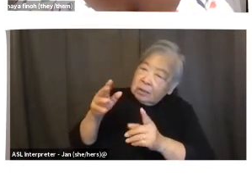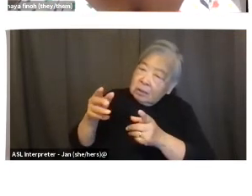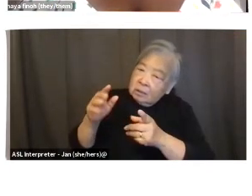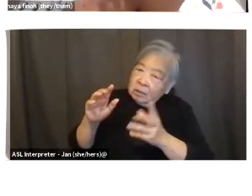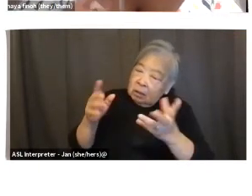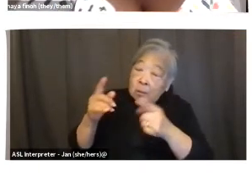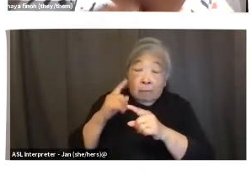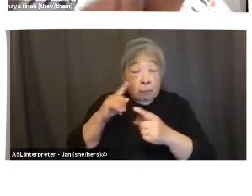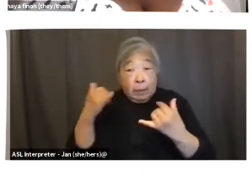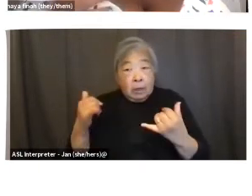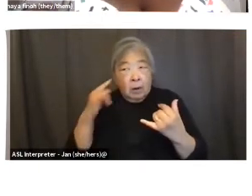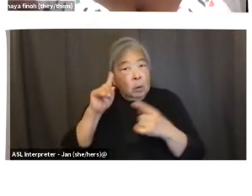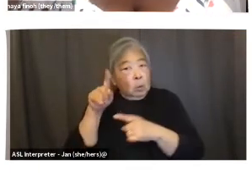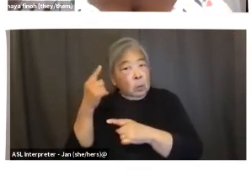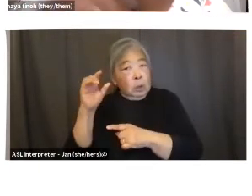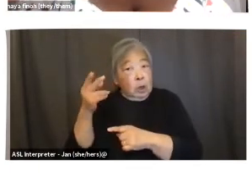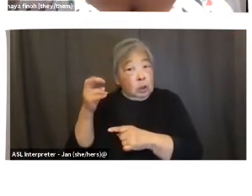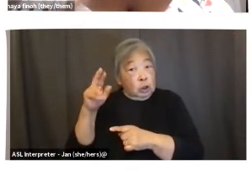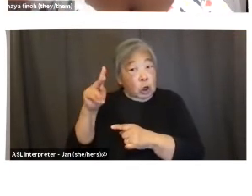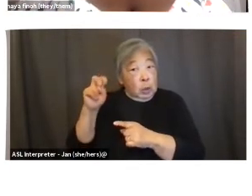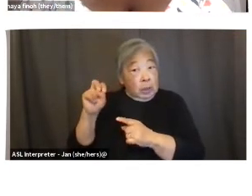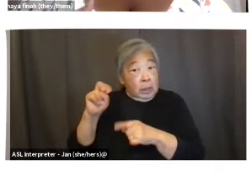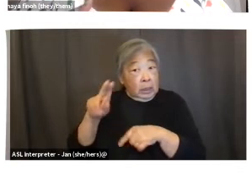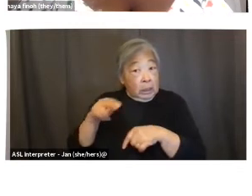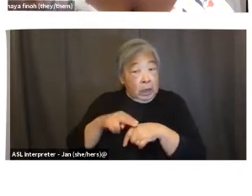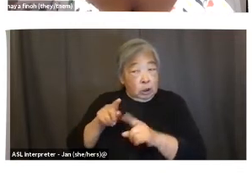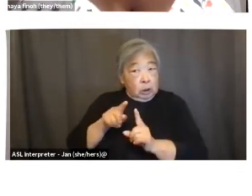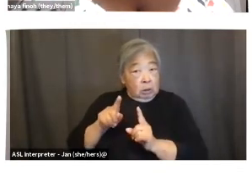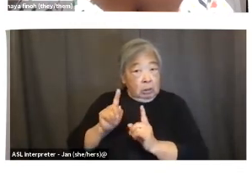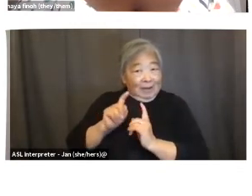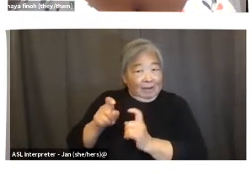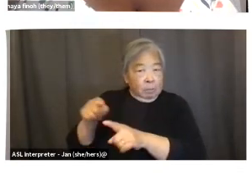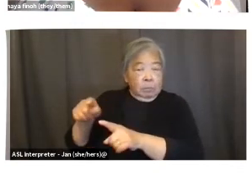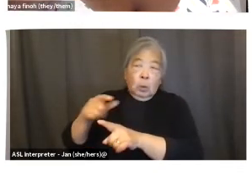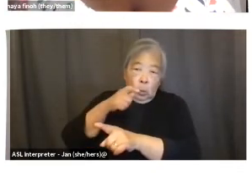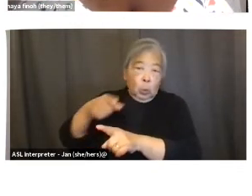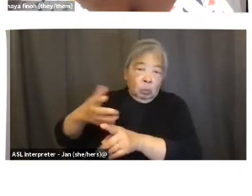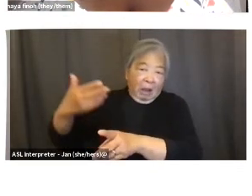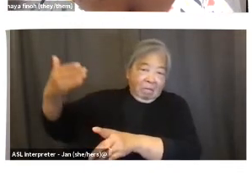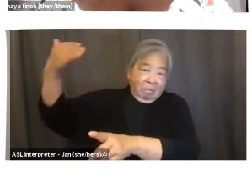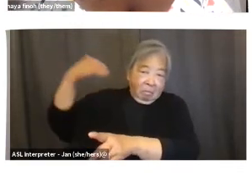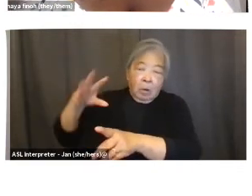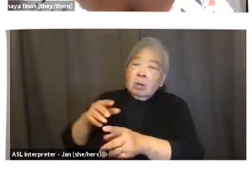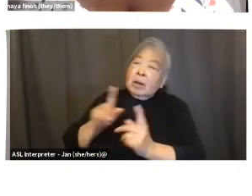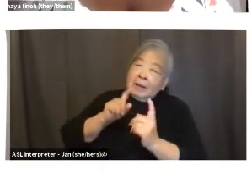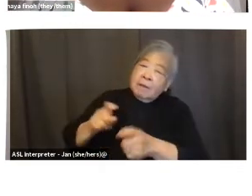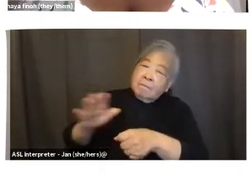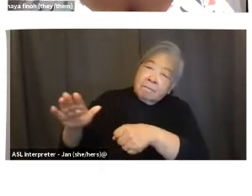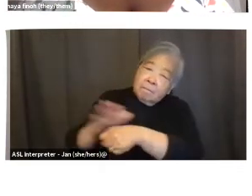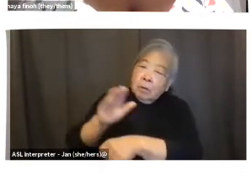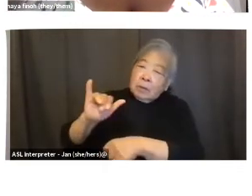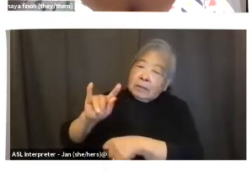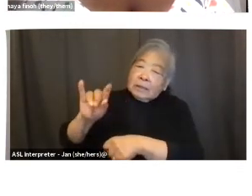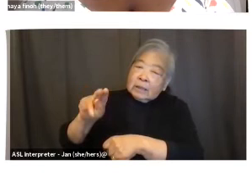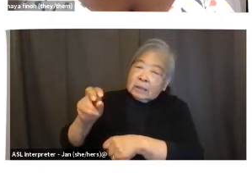Cherokee Nation, I believe, has granted freedmen, the descendants of Africans enslaved by the Cherokee, full citizenship. The